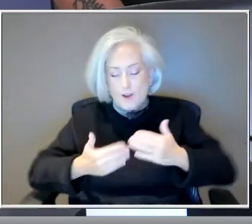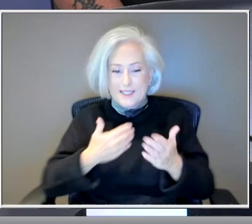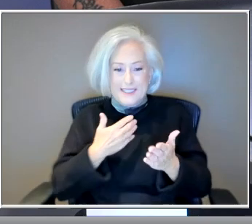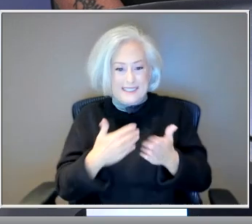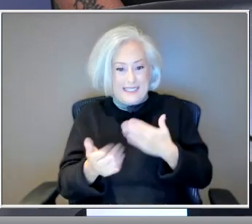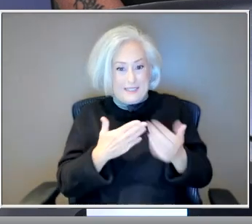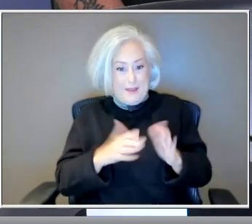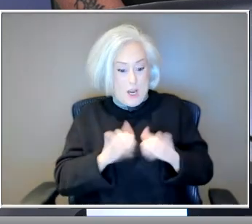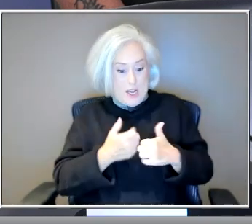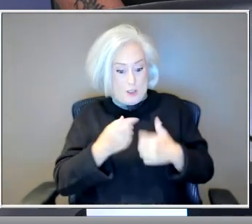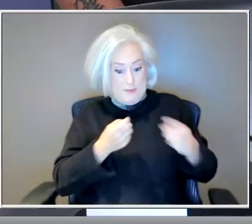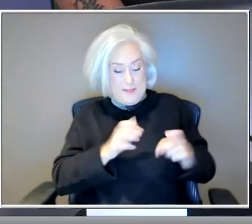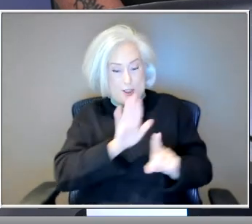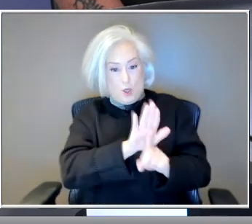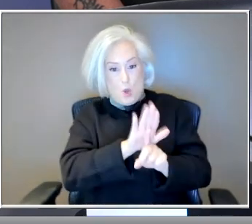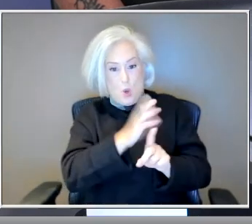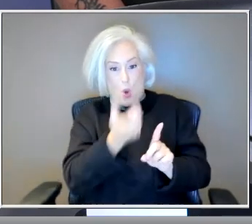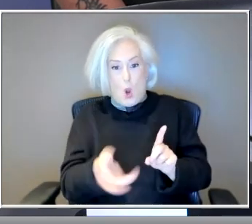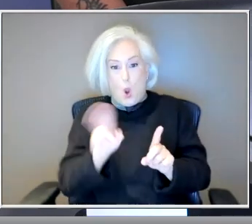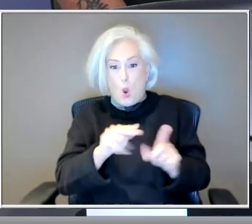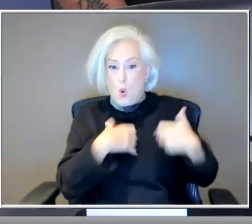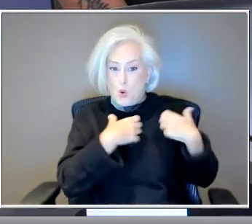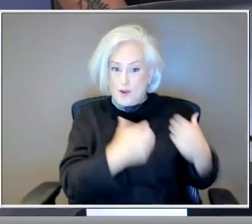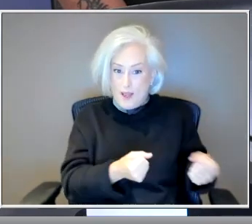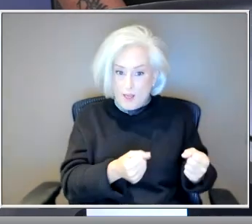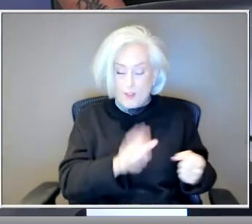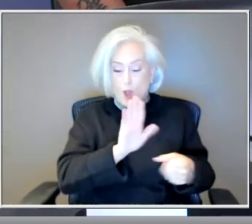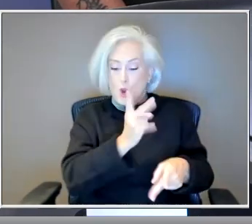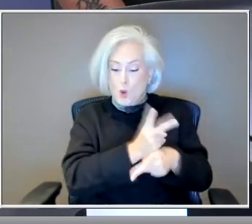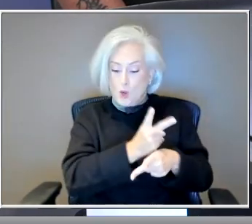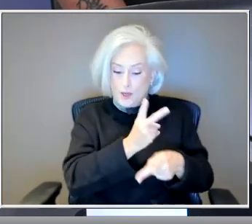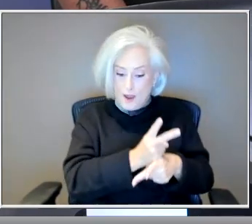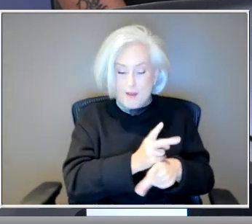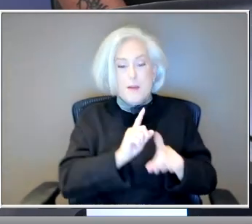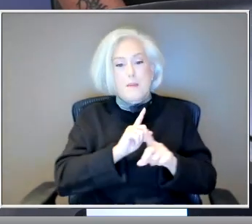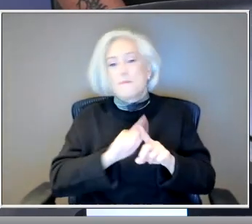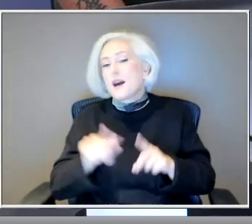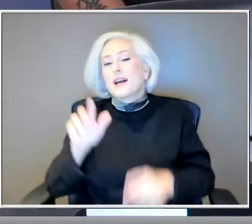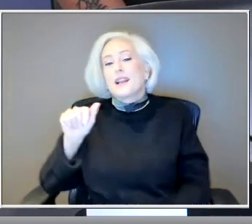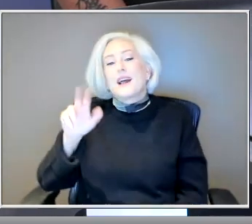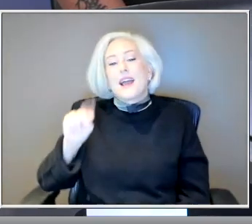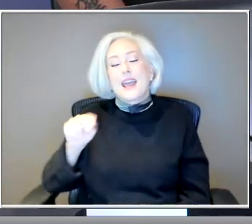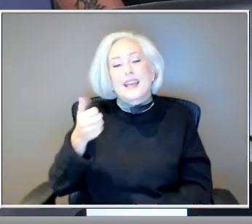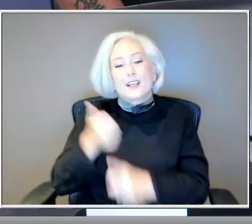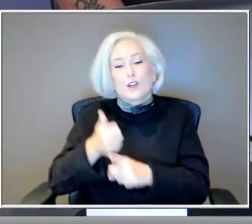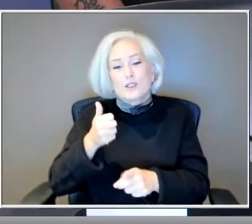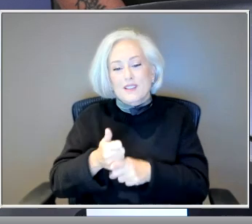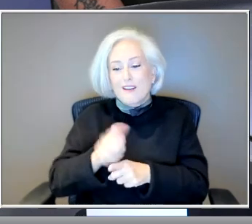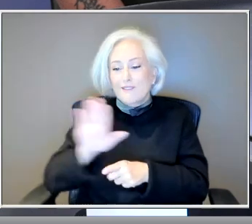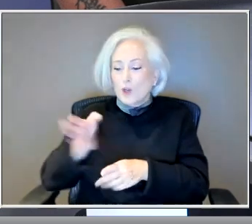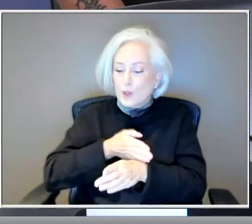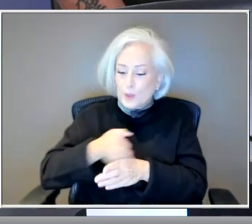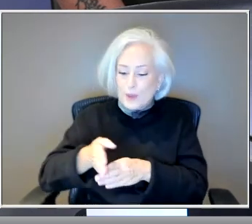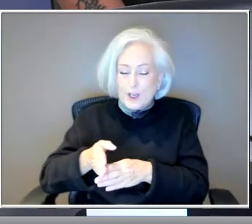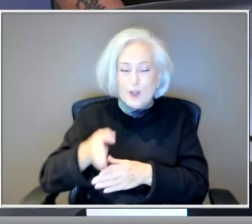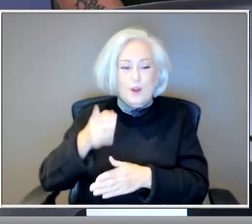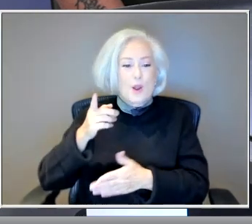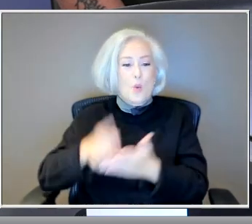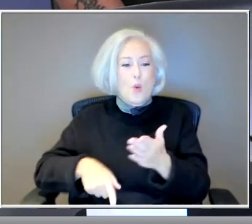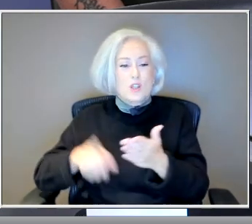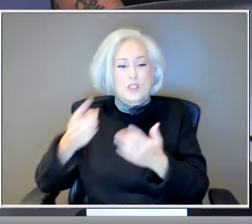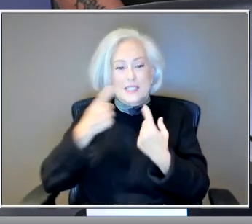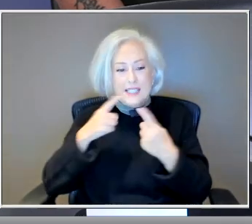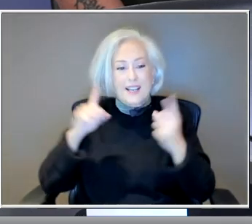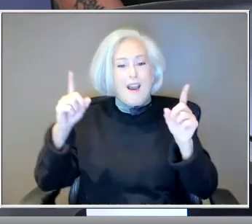health and her care there, but it's also in just her career and the things that she's done. So I